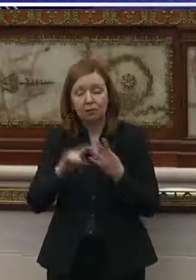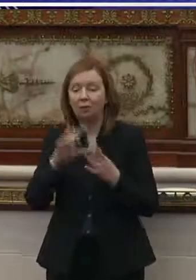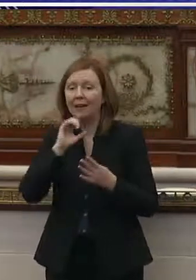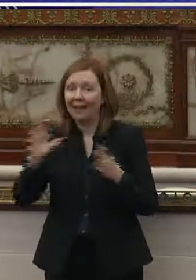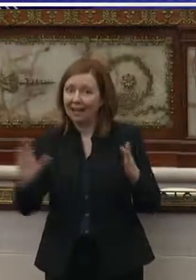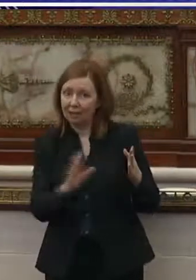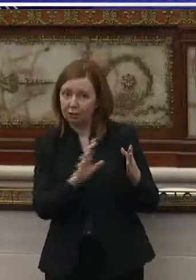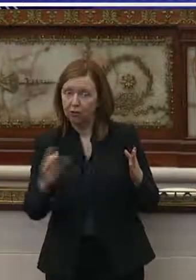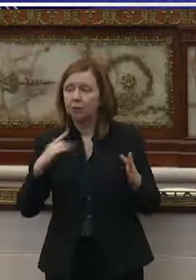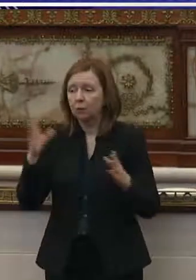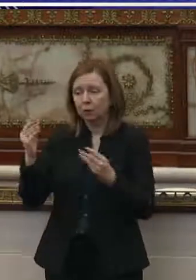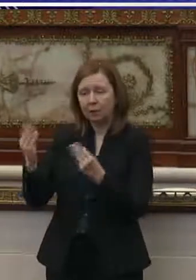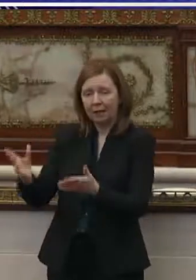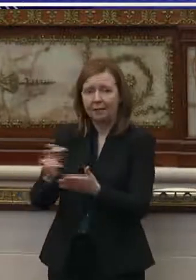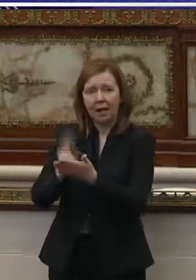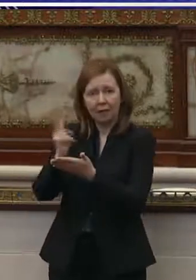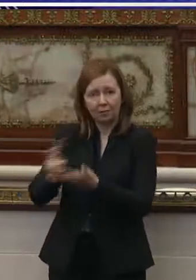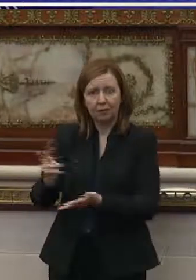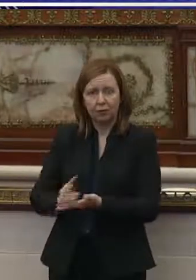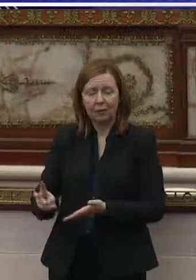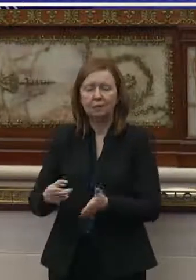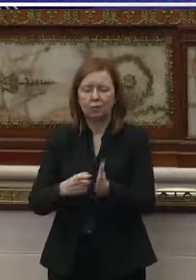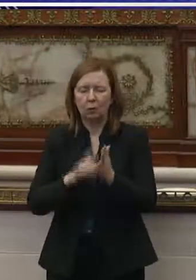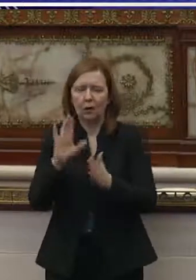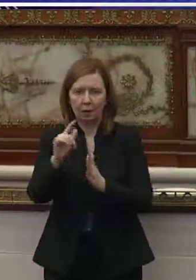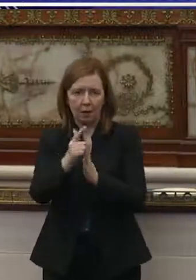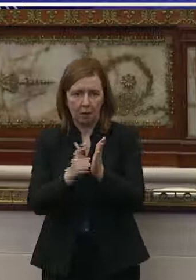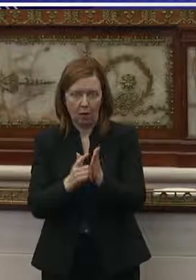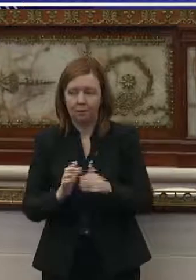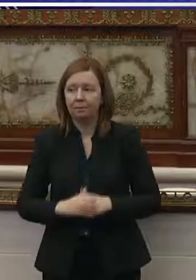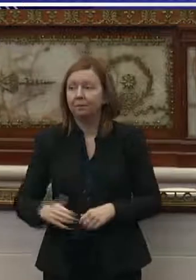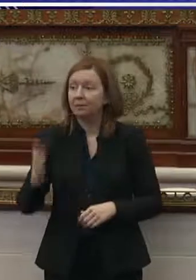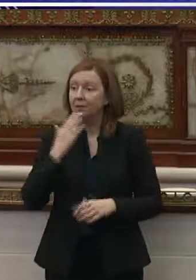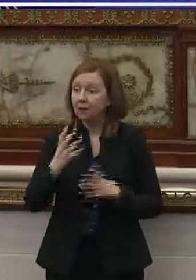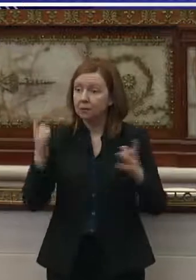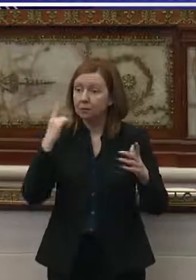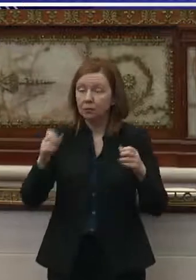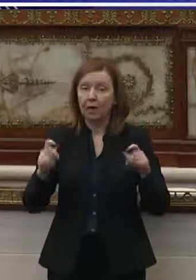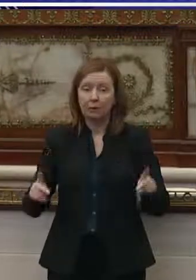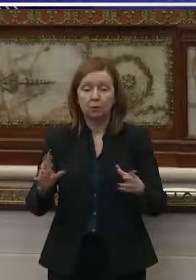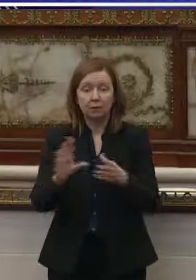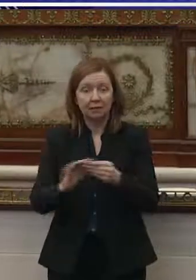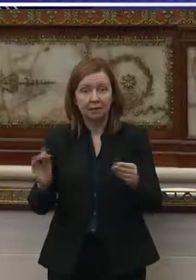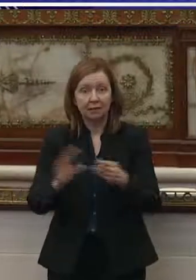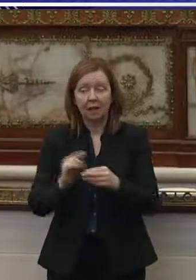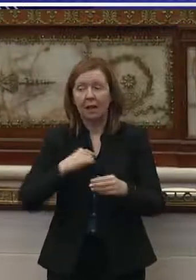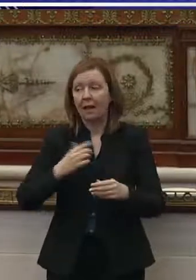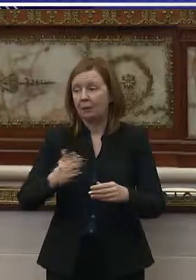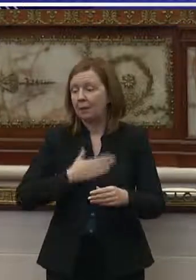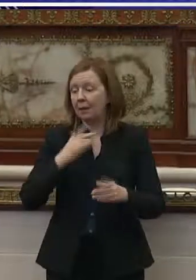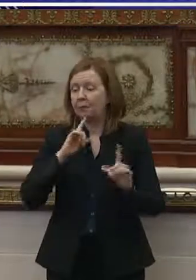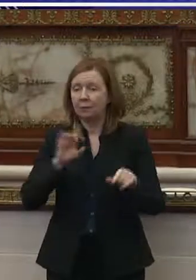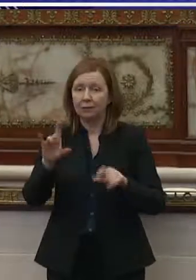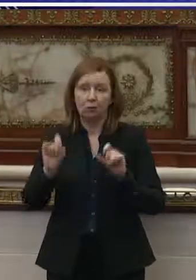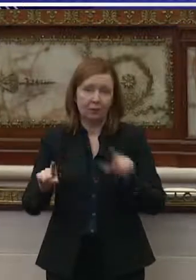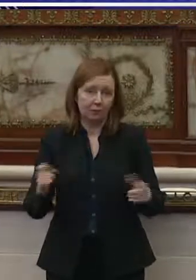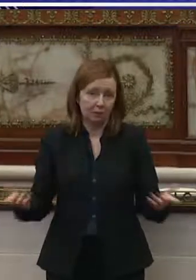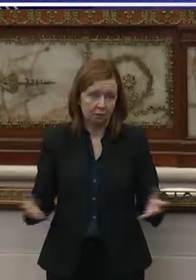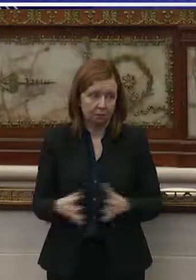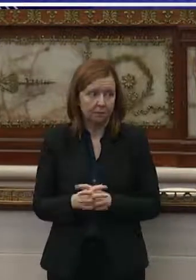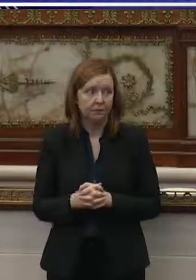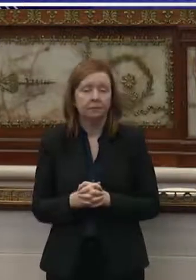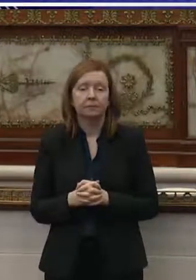available to the City Council biweekly as required by the legislation. Thank you very much for the opportunity to testify. I'll be happy to answer any of your questions.